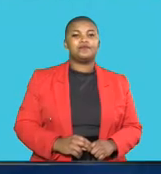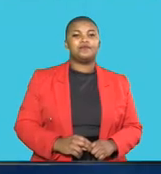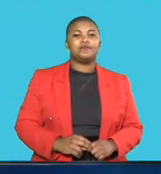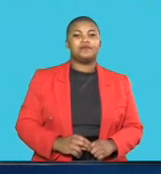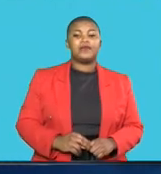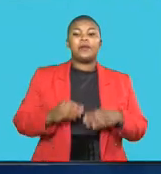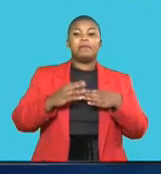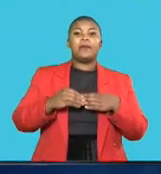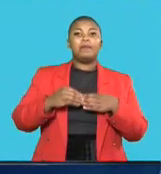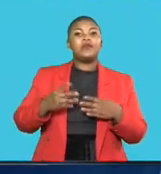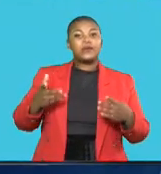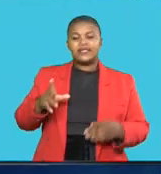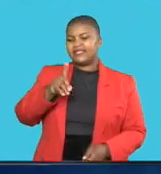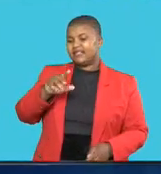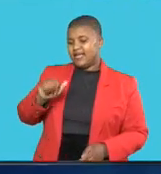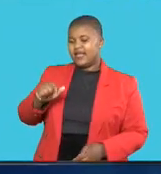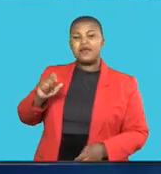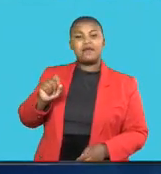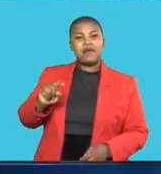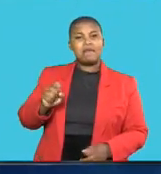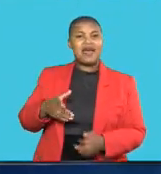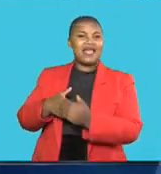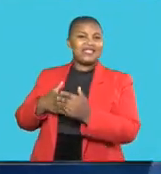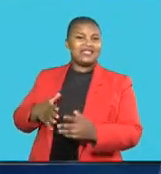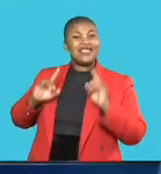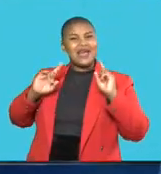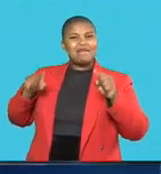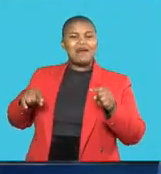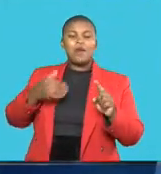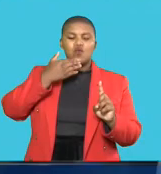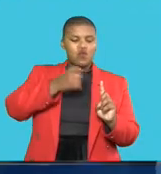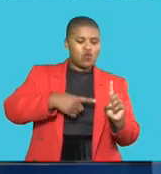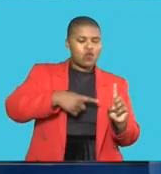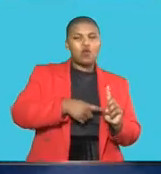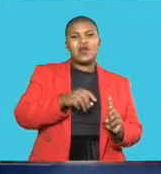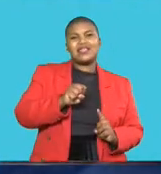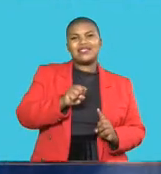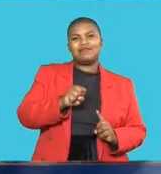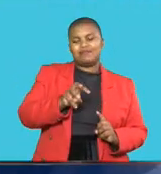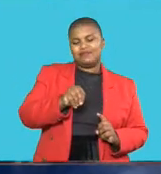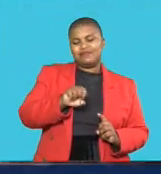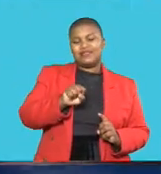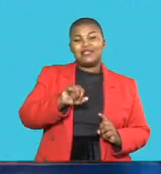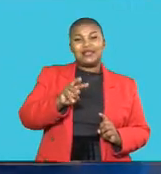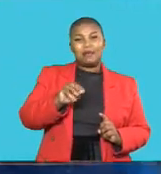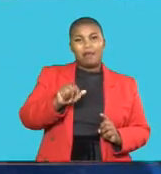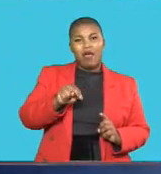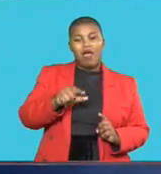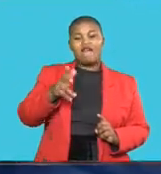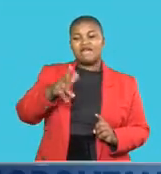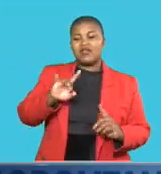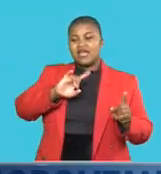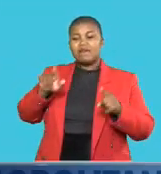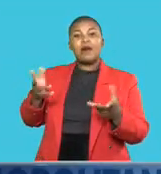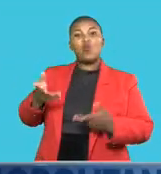Amalungu eqembu le-Democratic Alliance esifundazweni sasegolabe ehola usihlalo waleli qembu Solimi Simanga namhlanje abambe imasha ahambele